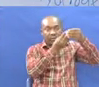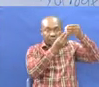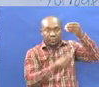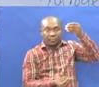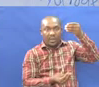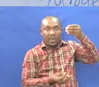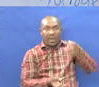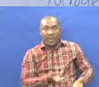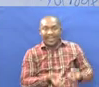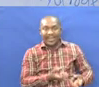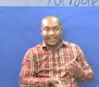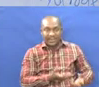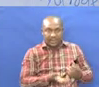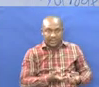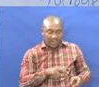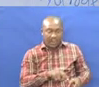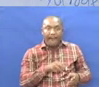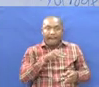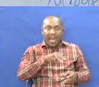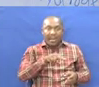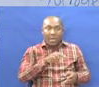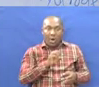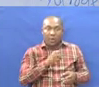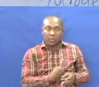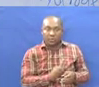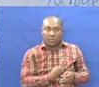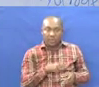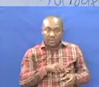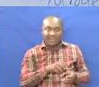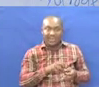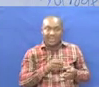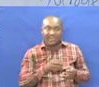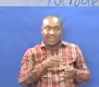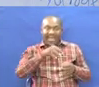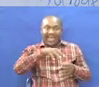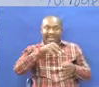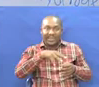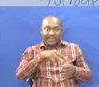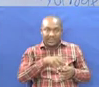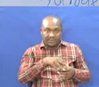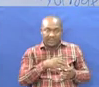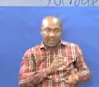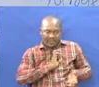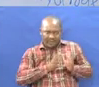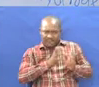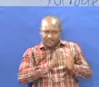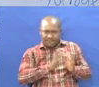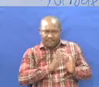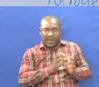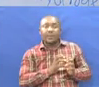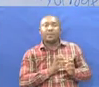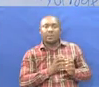4 oxide. Manganese 4 oxide, it is a catalyst used to speed up the rate of reaction. So the function